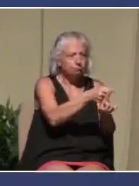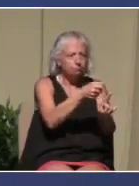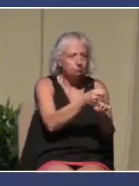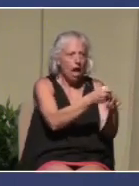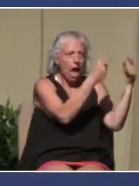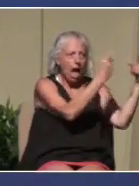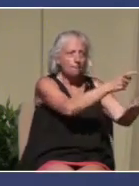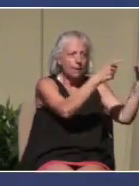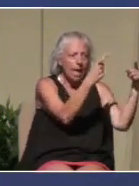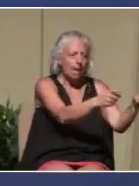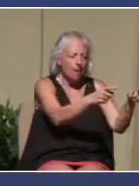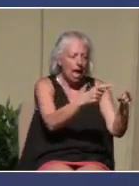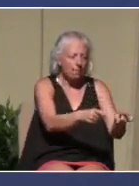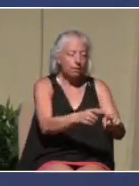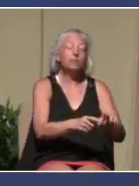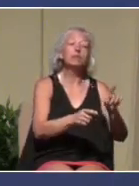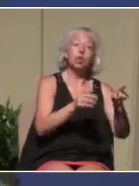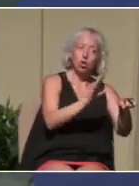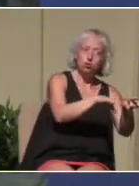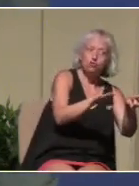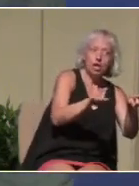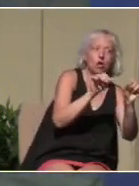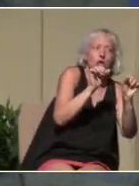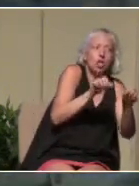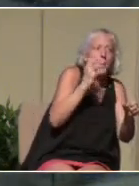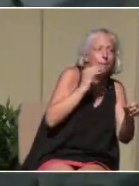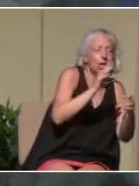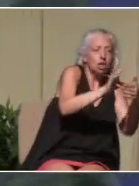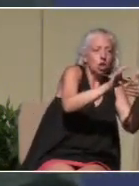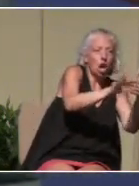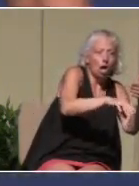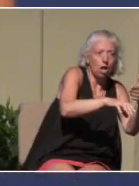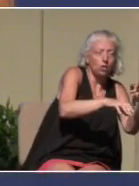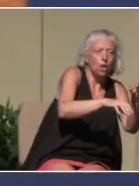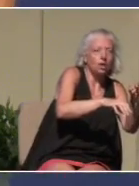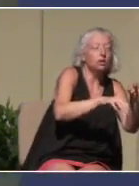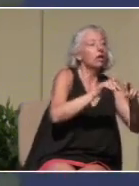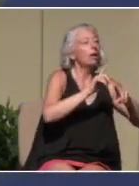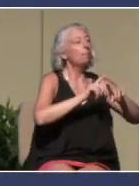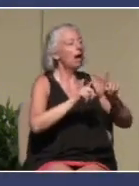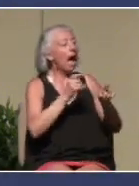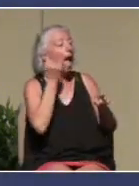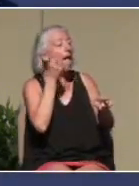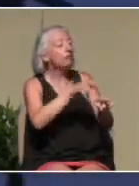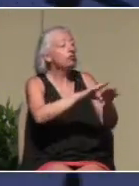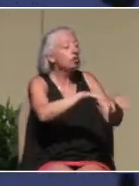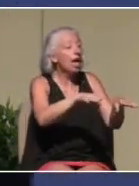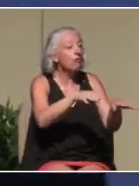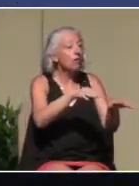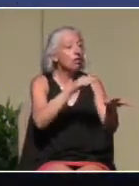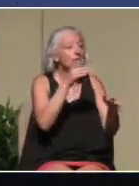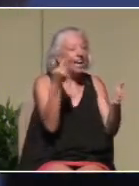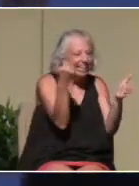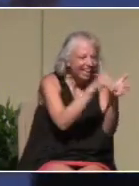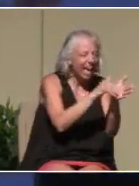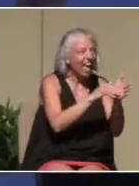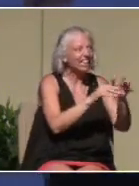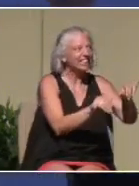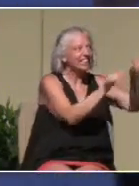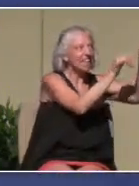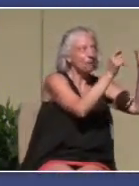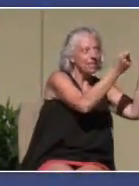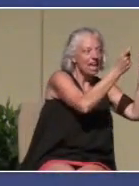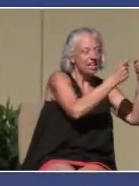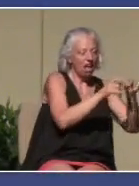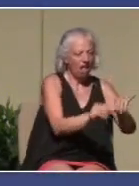their parents' sin, but sometimes they actually repeat those sins. And God says, I'm going to pursue justice for